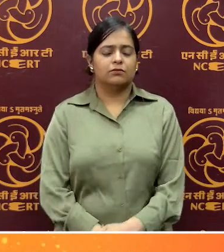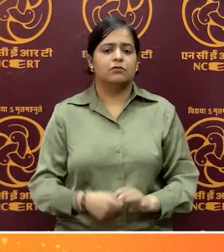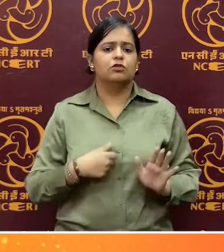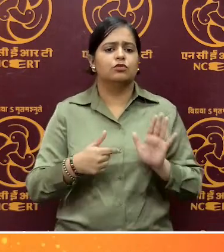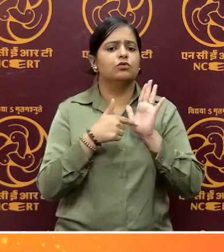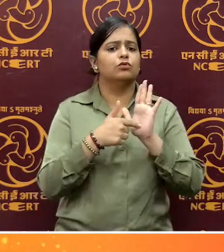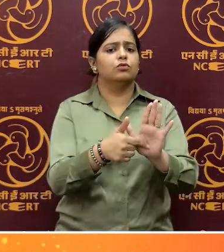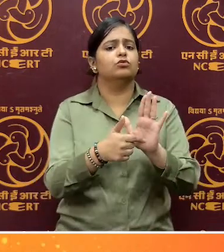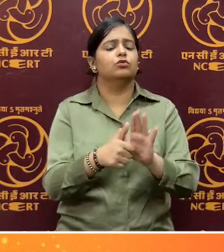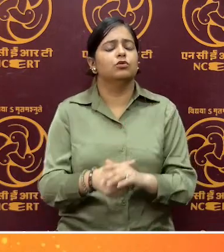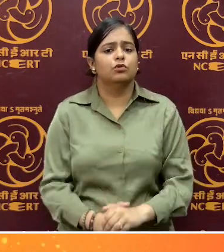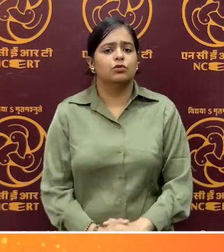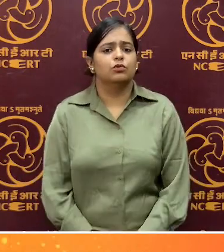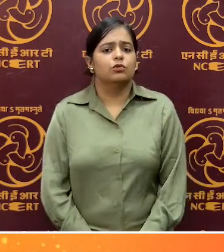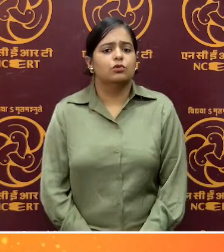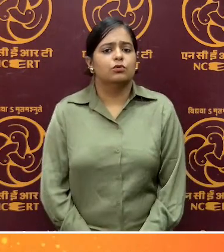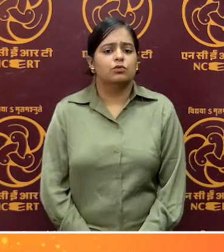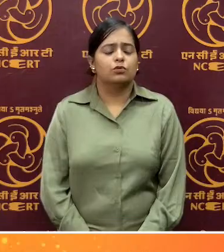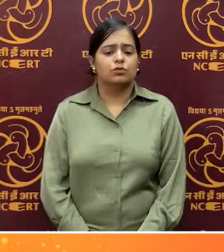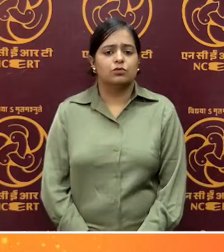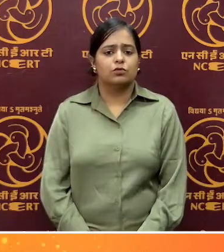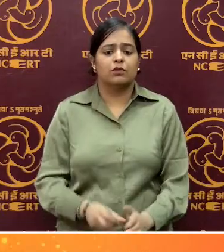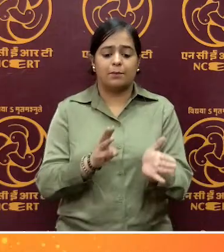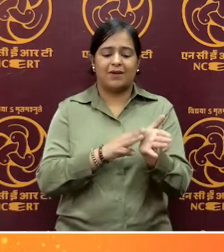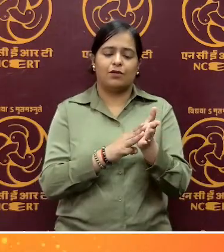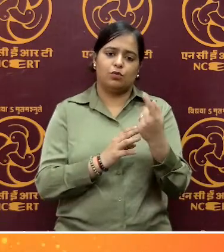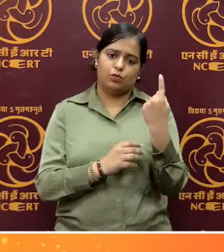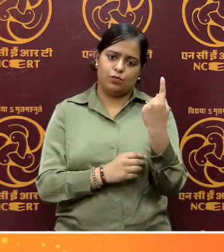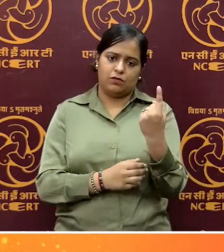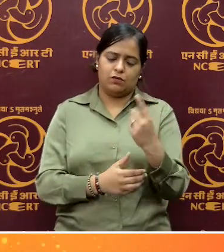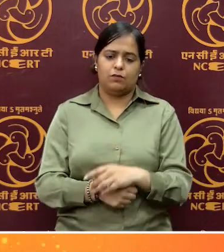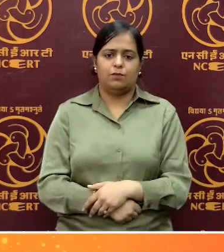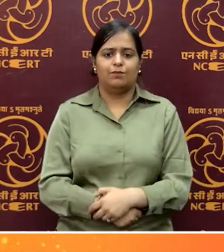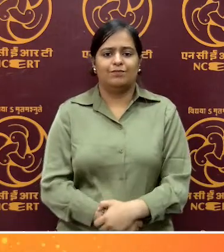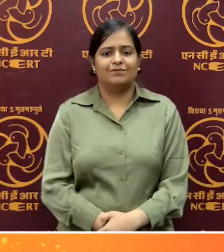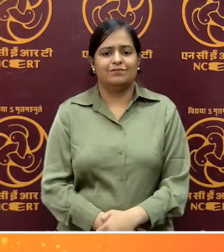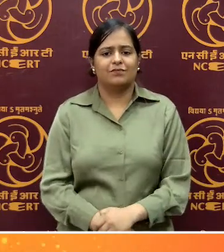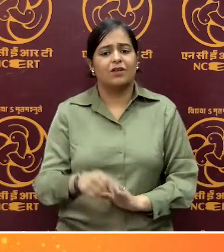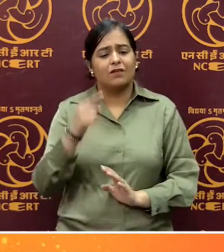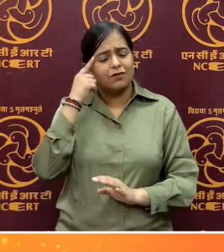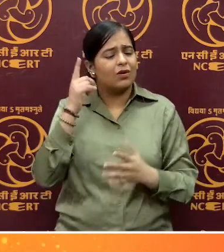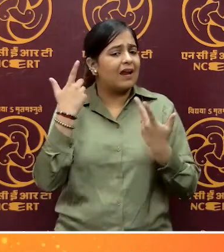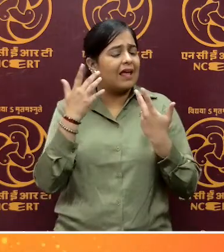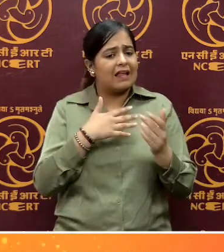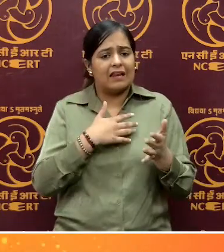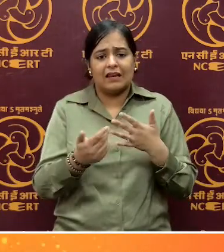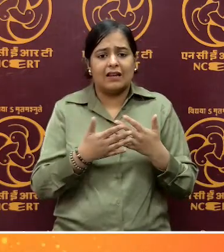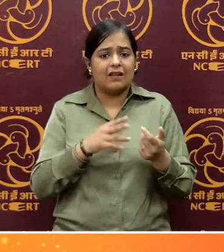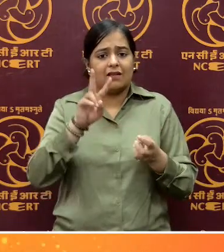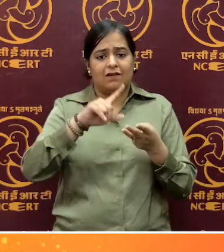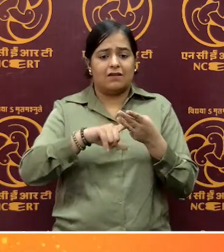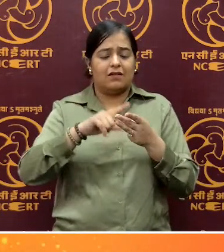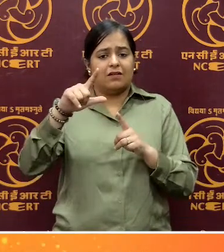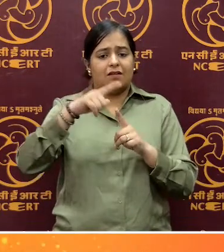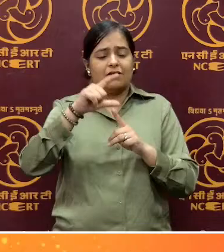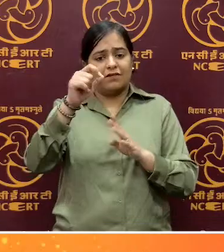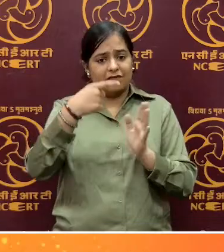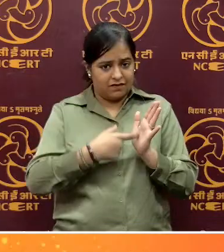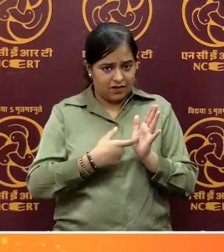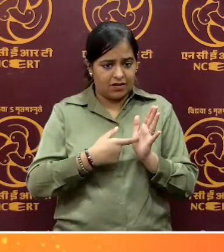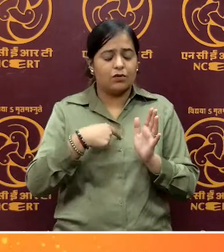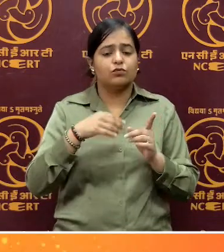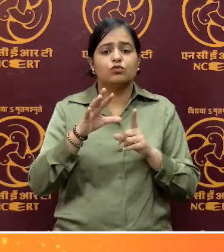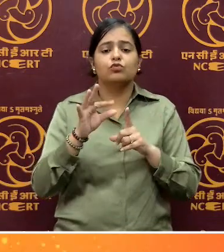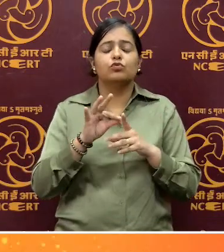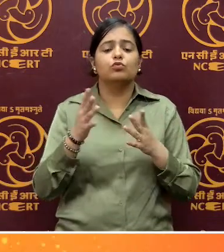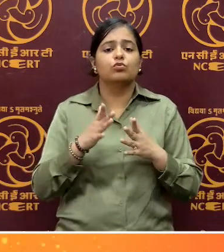is within the bracket. Its magnitude is 1. So for any vector, to get a unit vector, what we do is